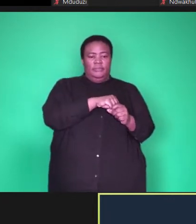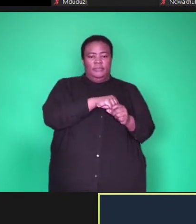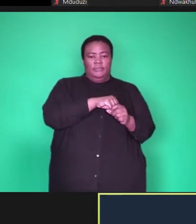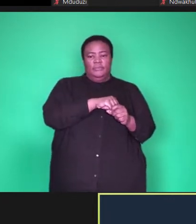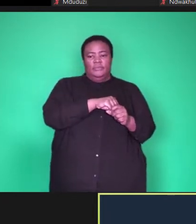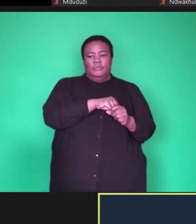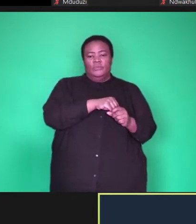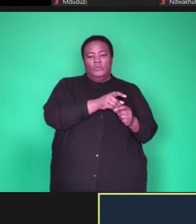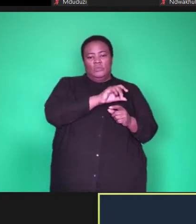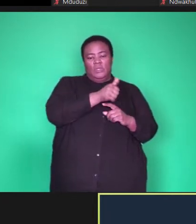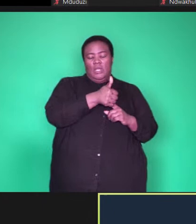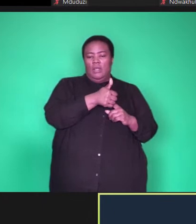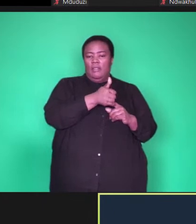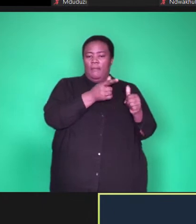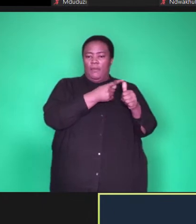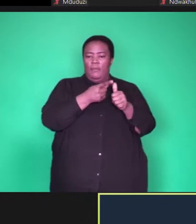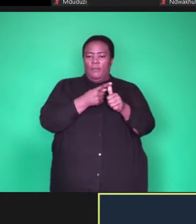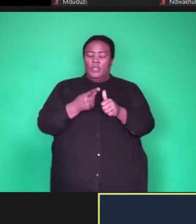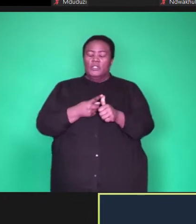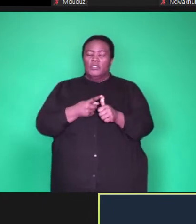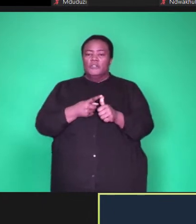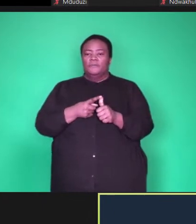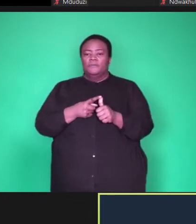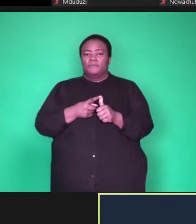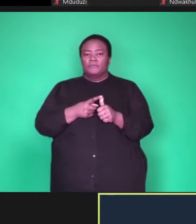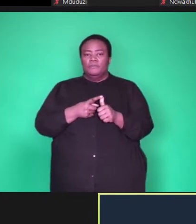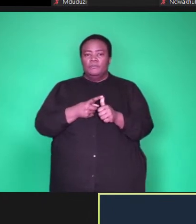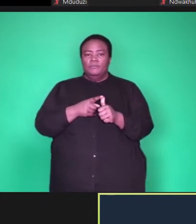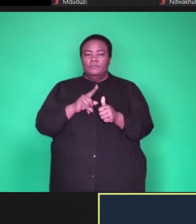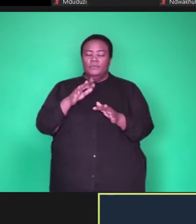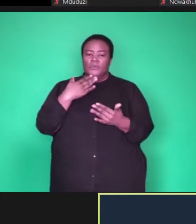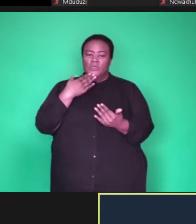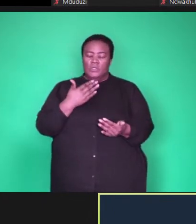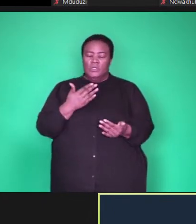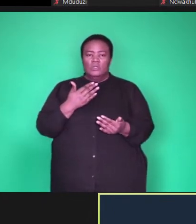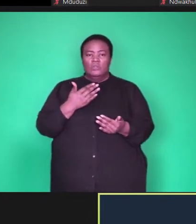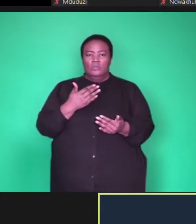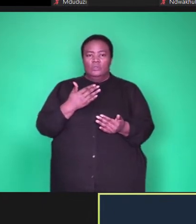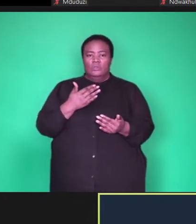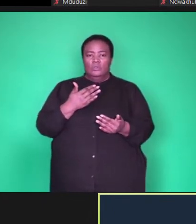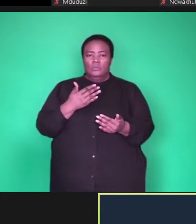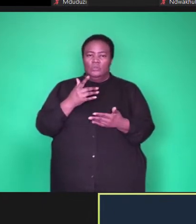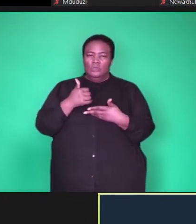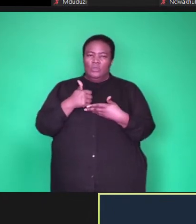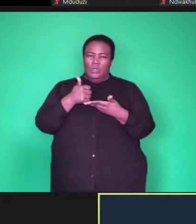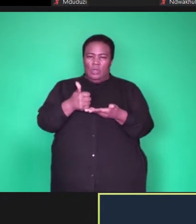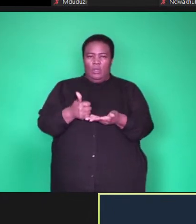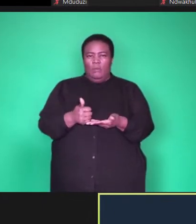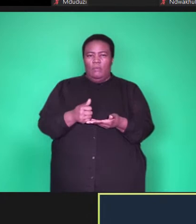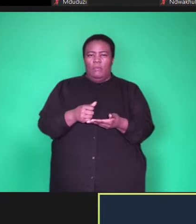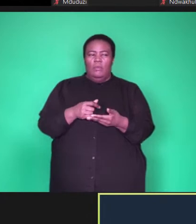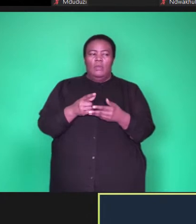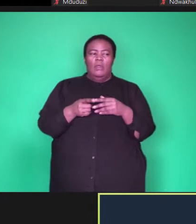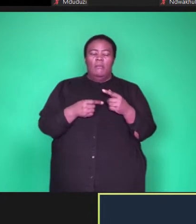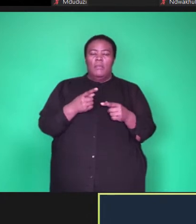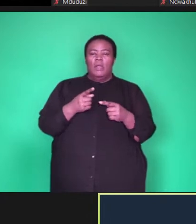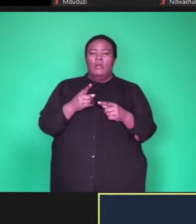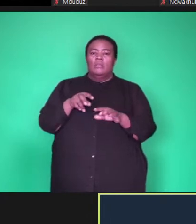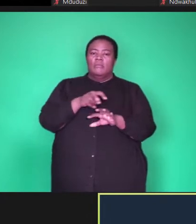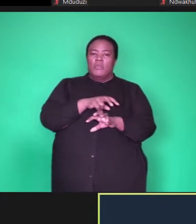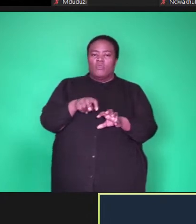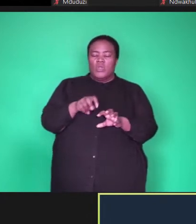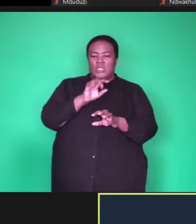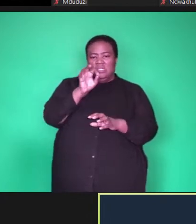Gabriel, about the computations, thank you, about out-migration rates. The denominator is the population at